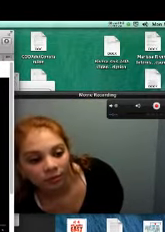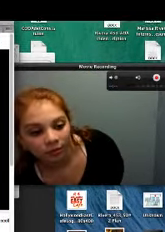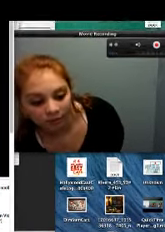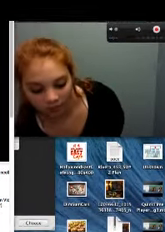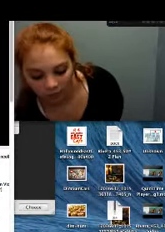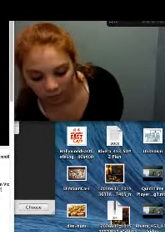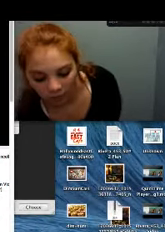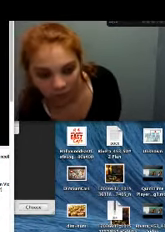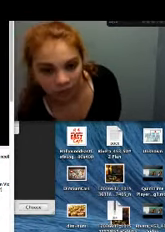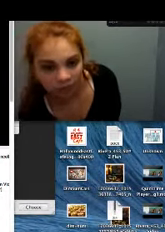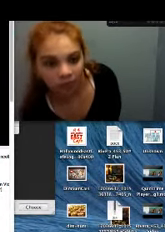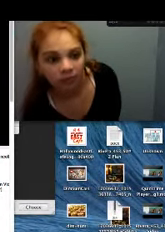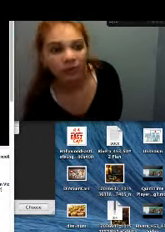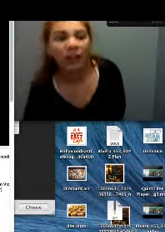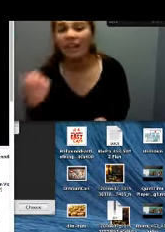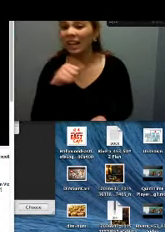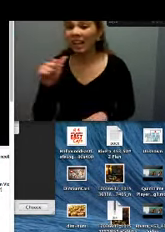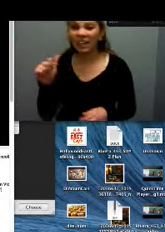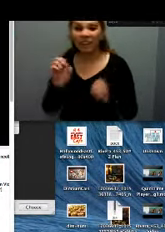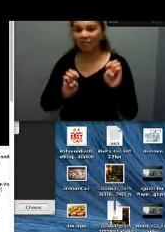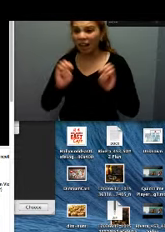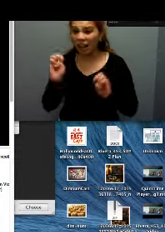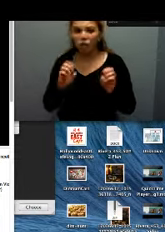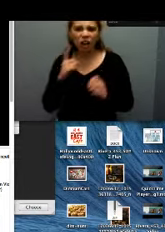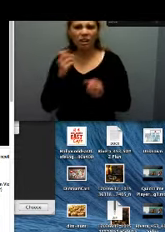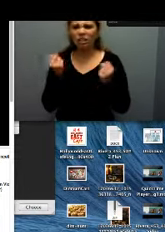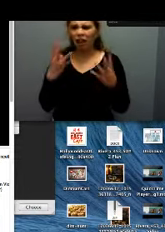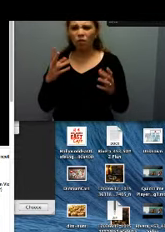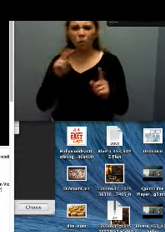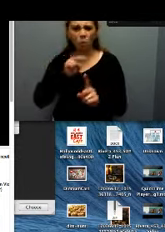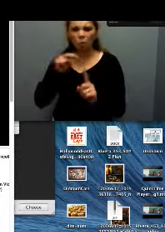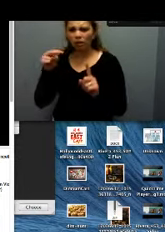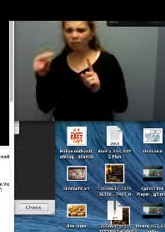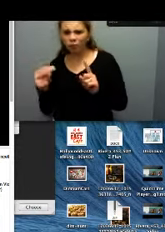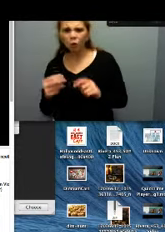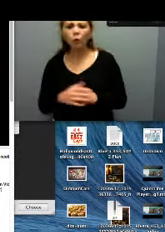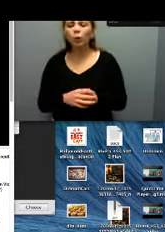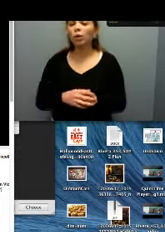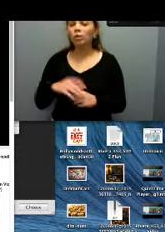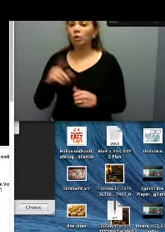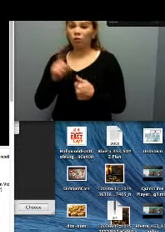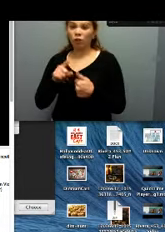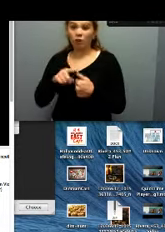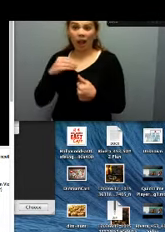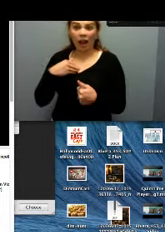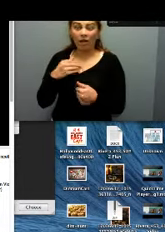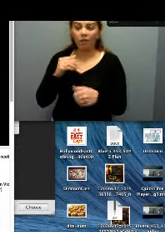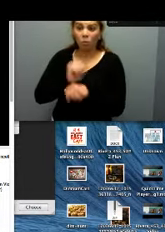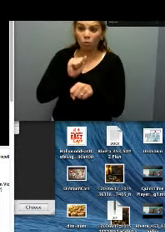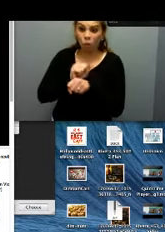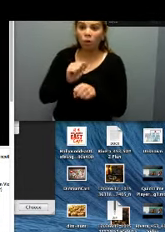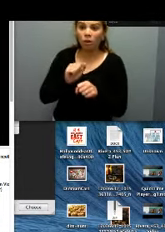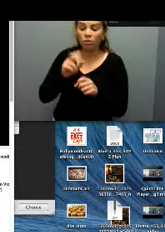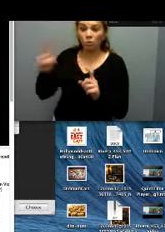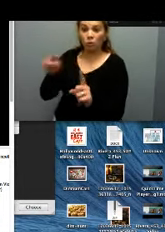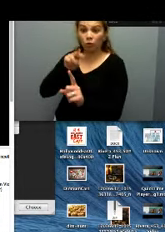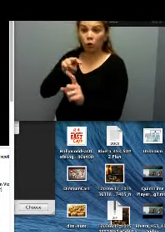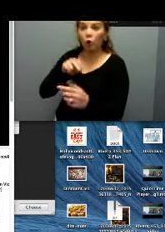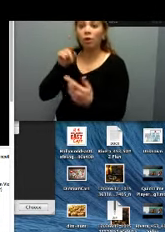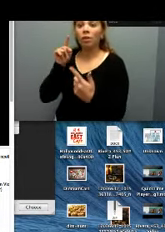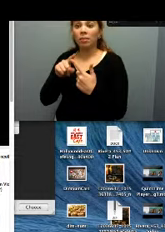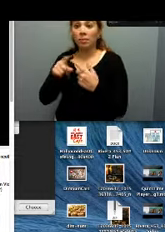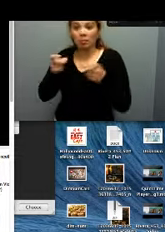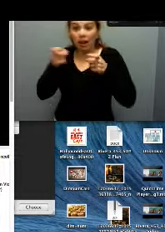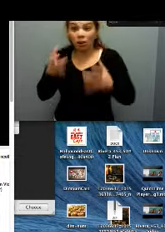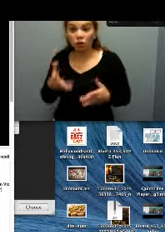Okay, in any evaluation, there's several different points of view. Of course, the employee's point of view, the manager's point of